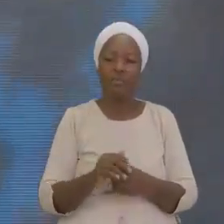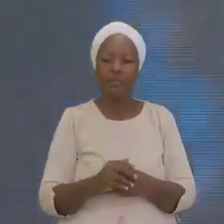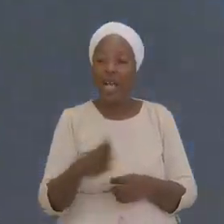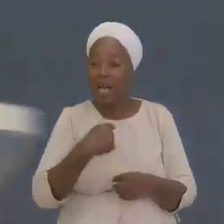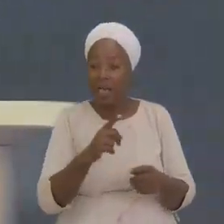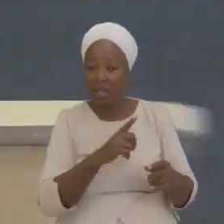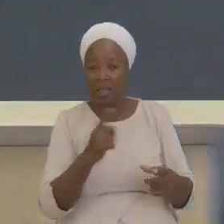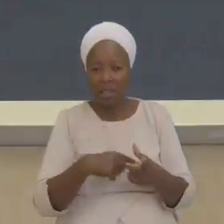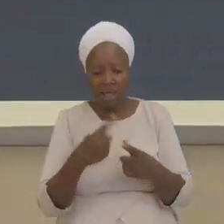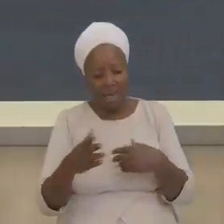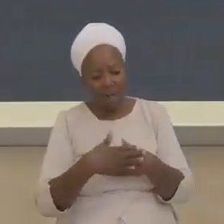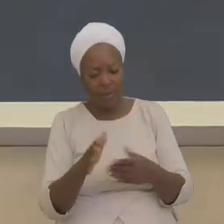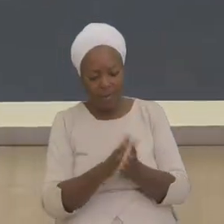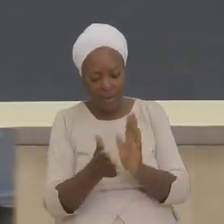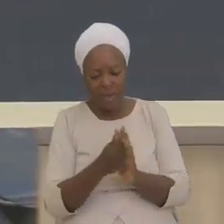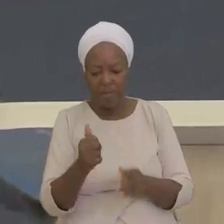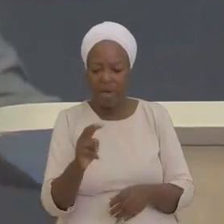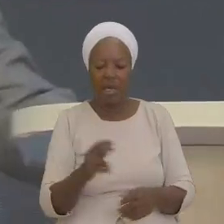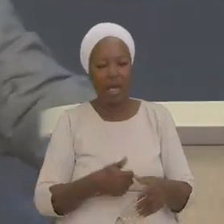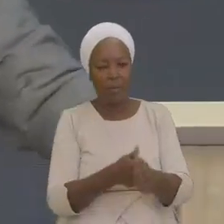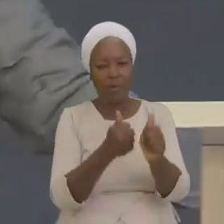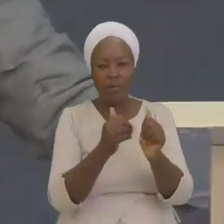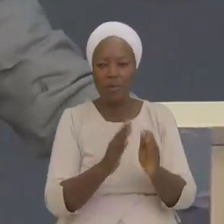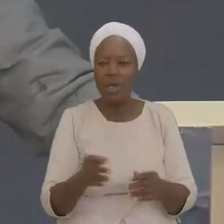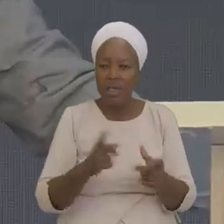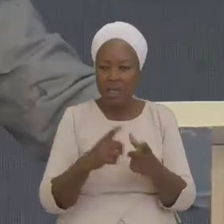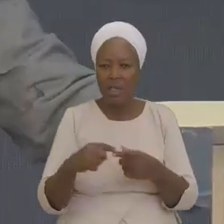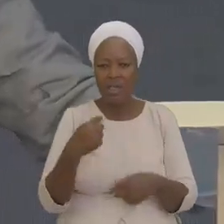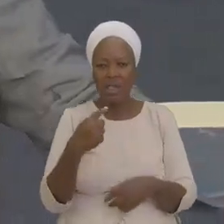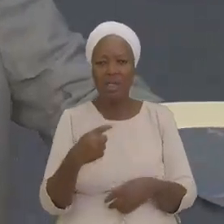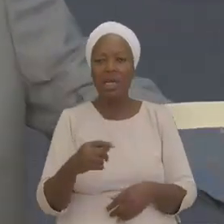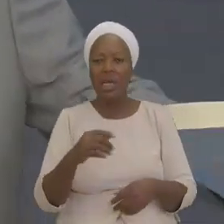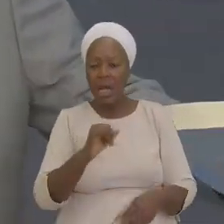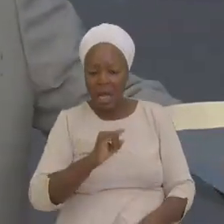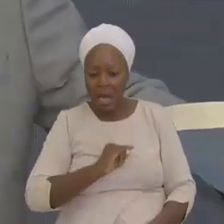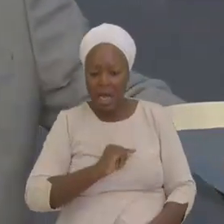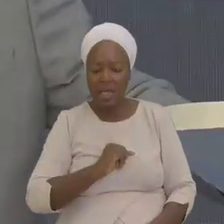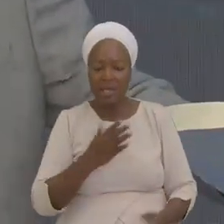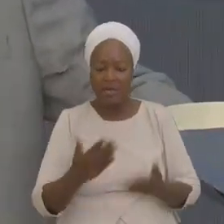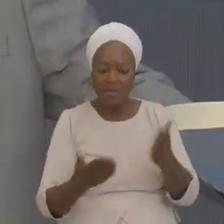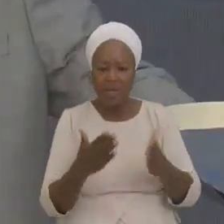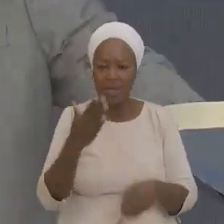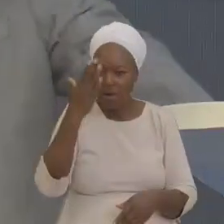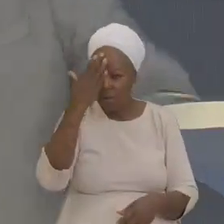after I became an apostle, he said that I may know him.